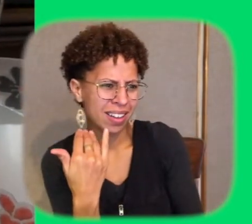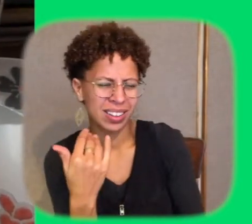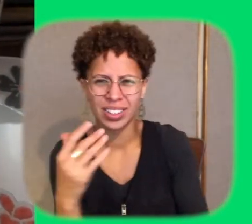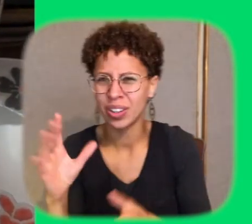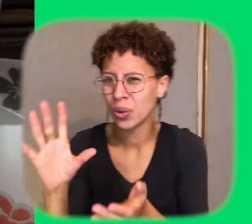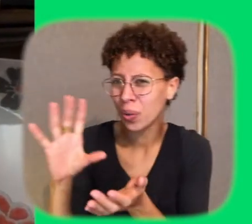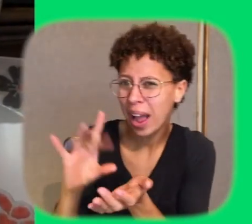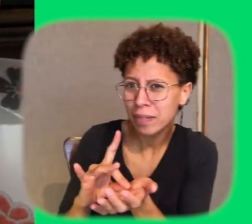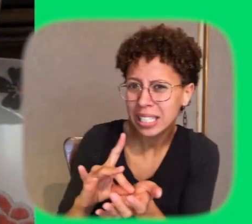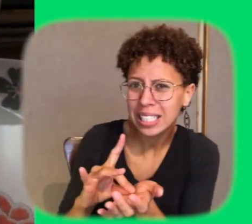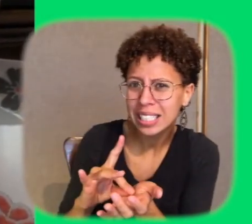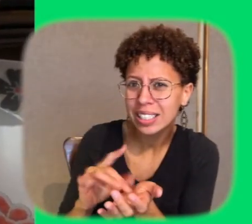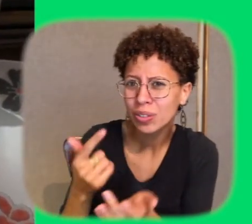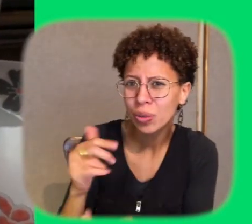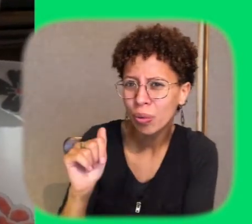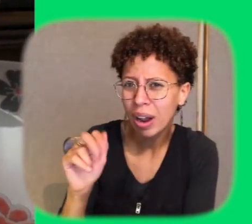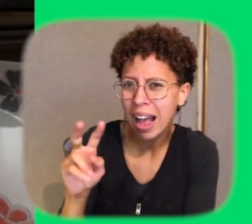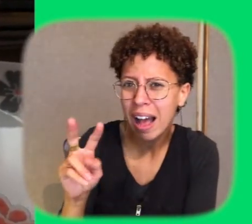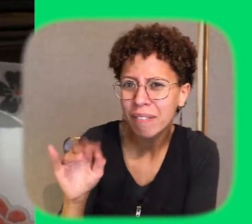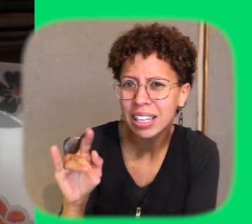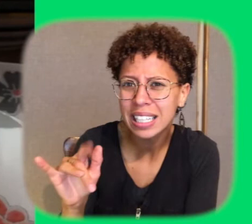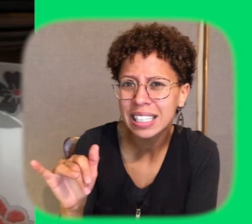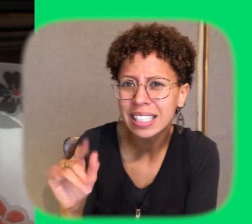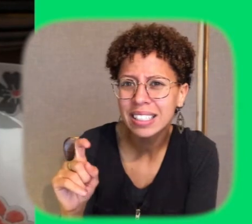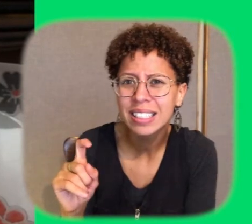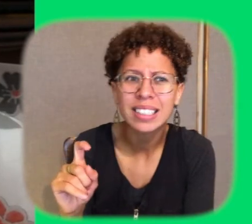going. Okay, what number was that?